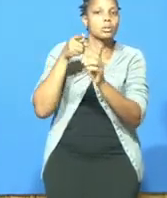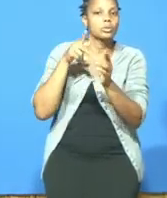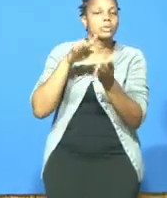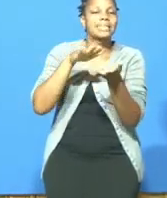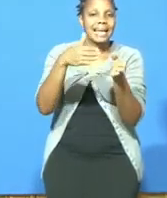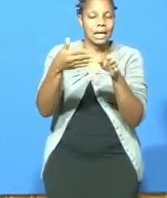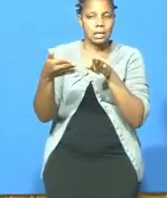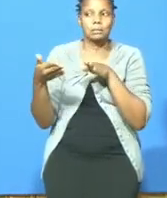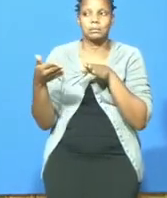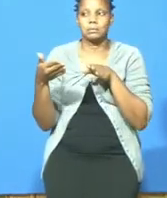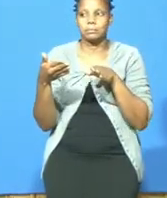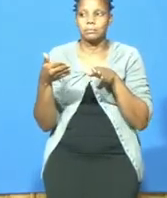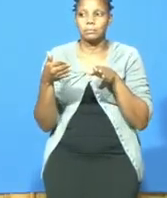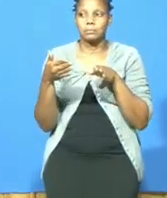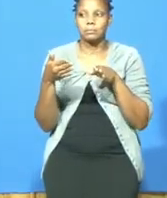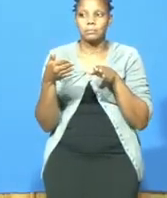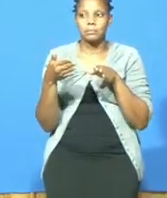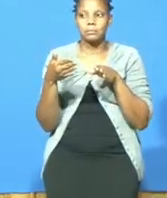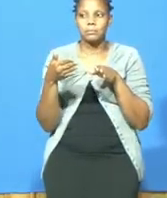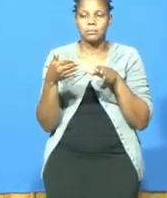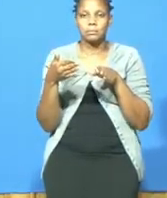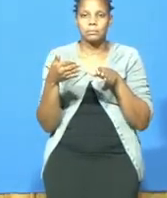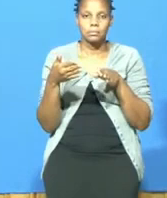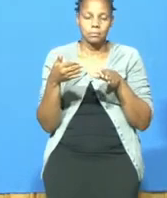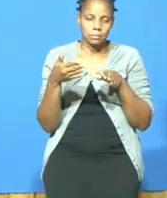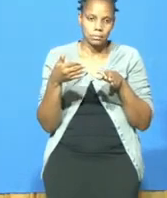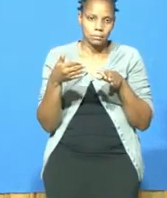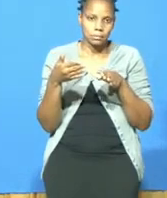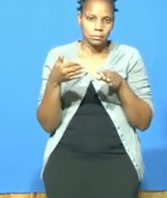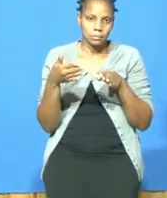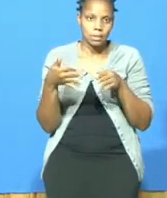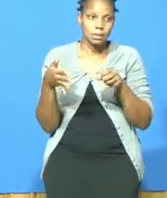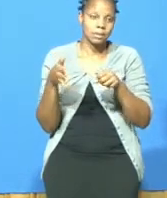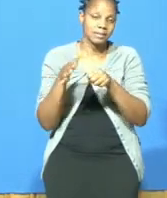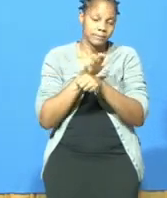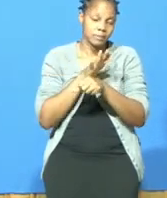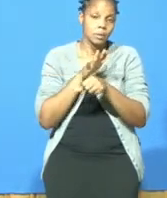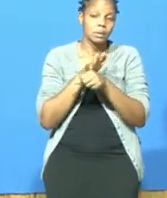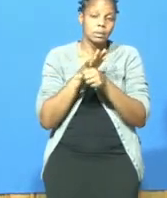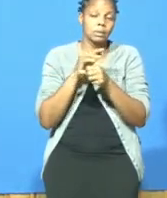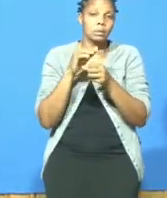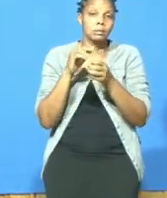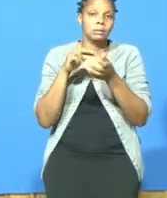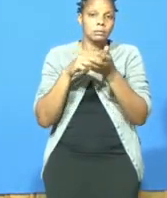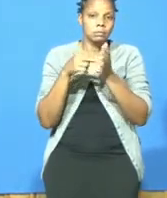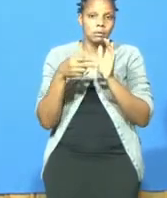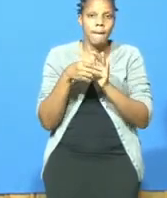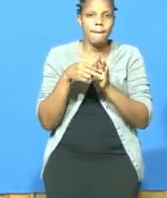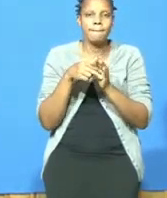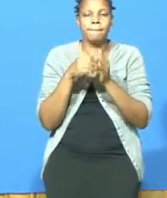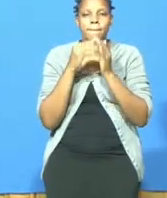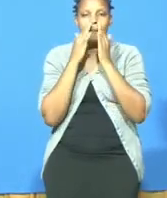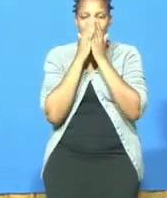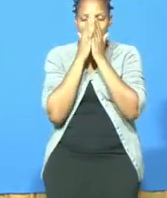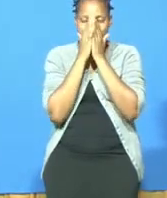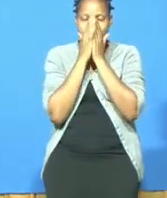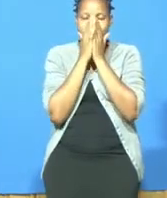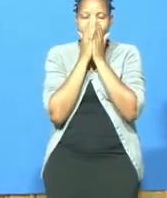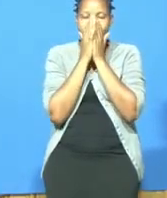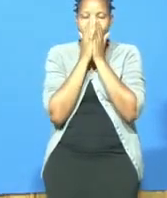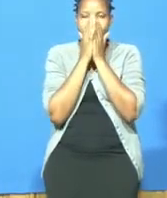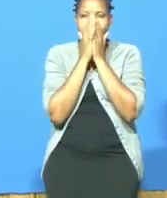Then we're going to look at the whole definition for suicidal ideation, which